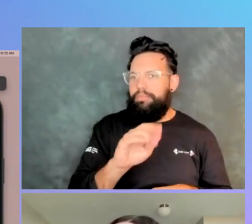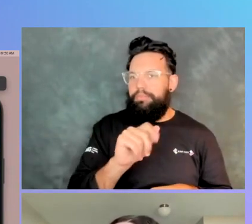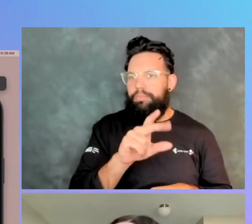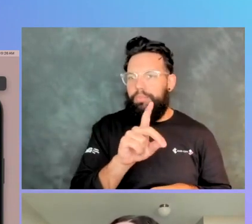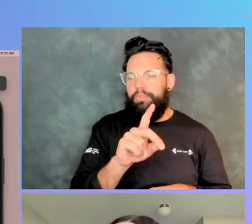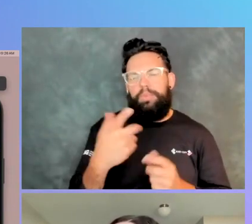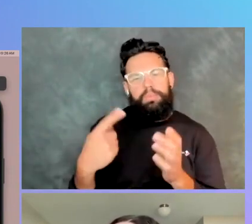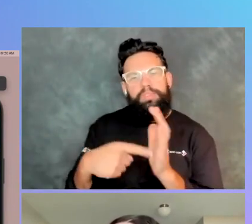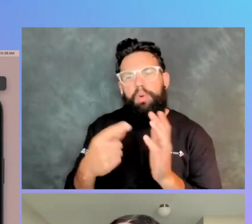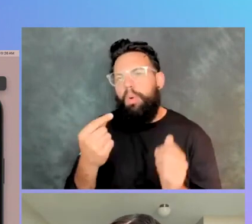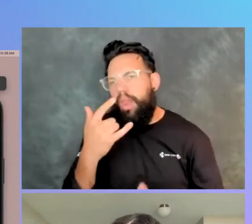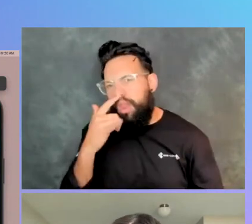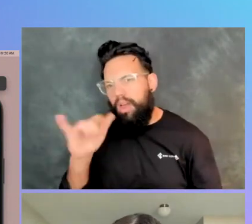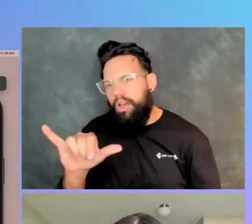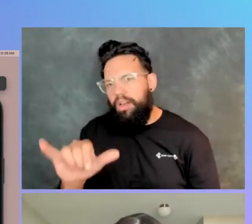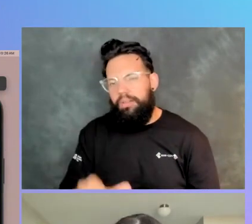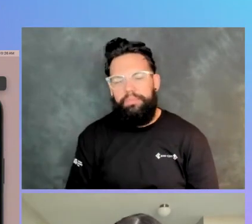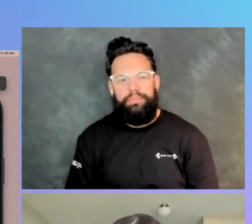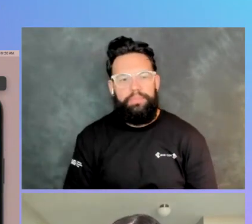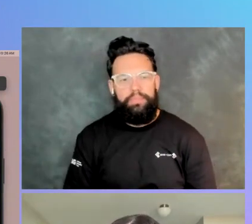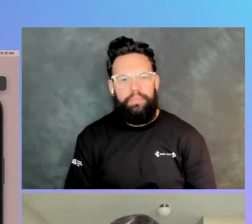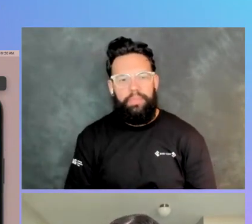that here. So I've got